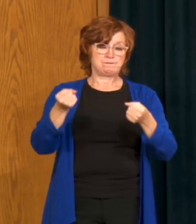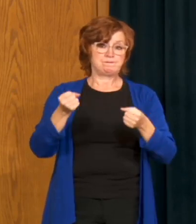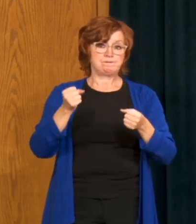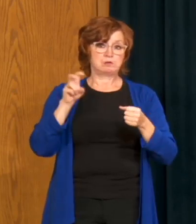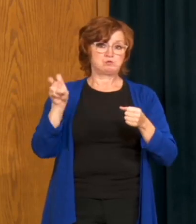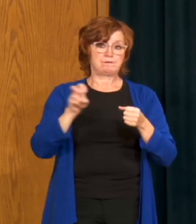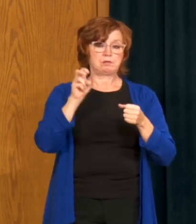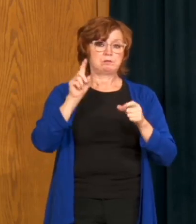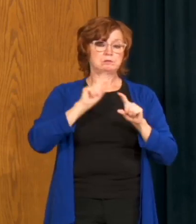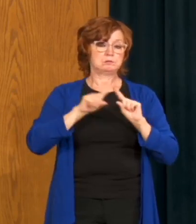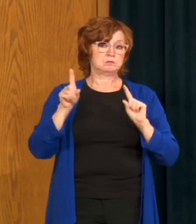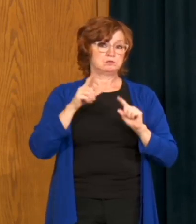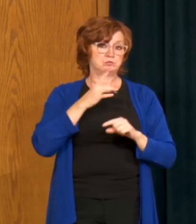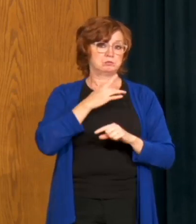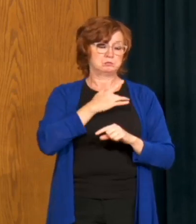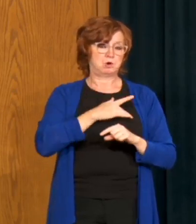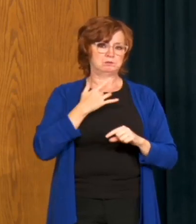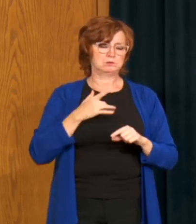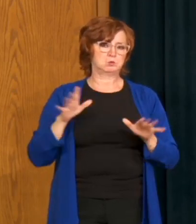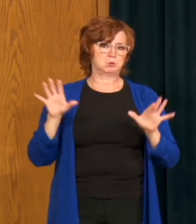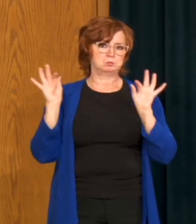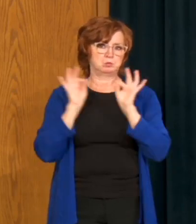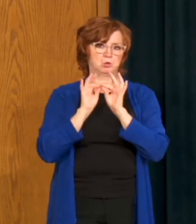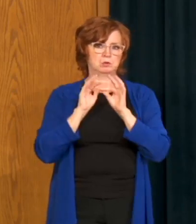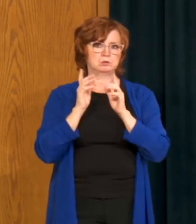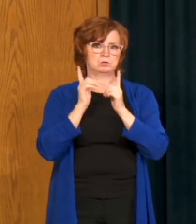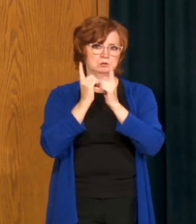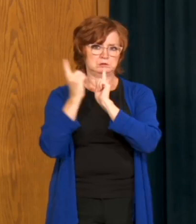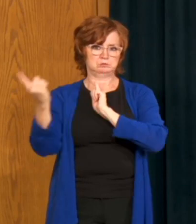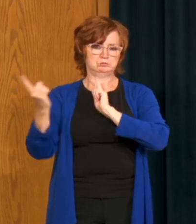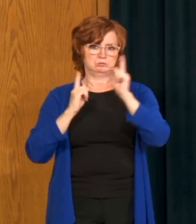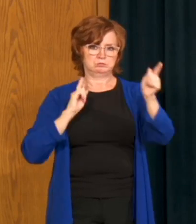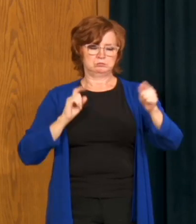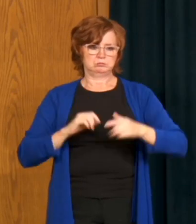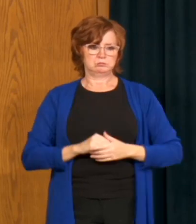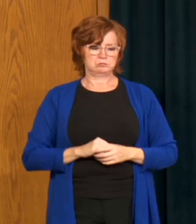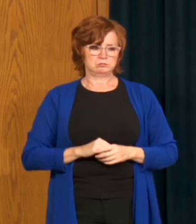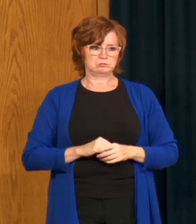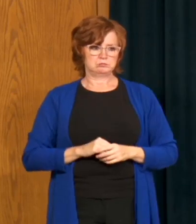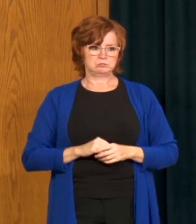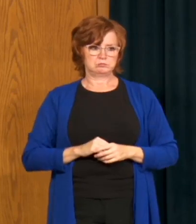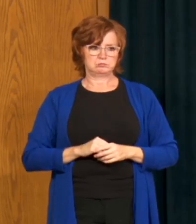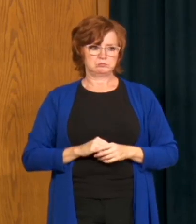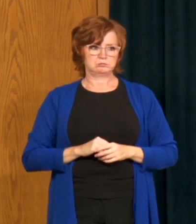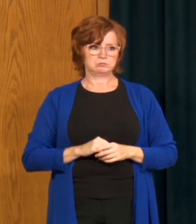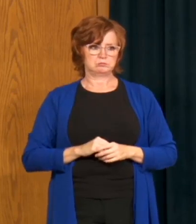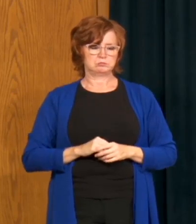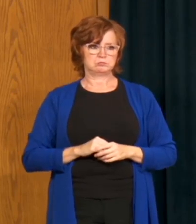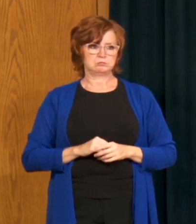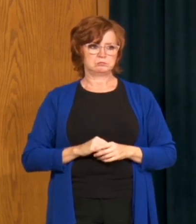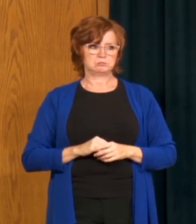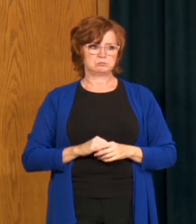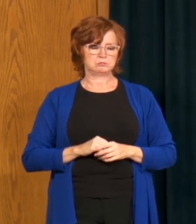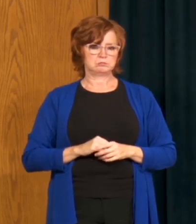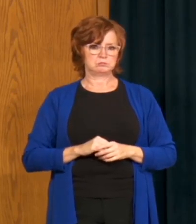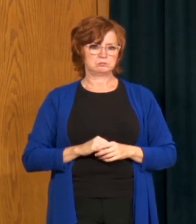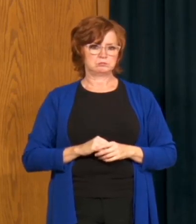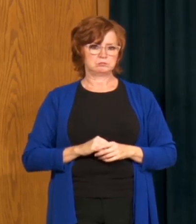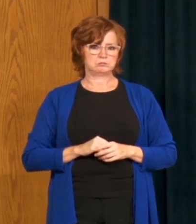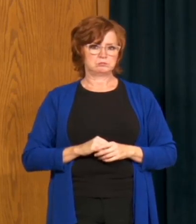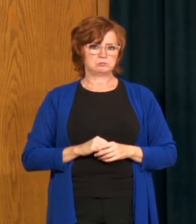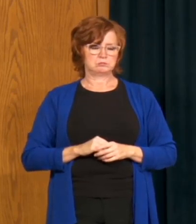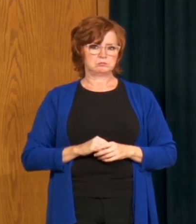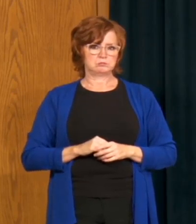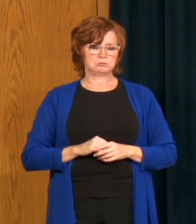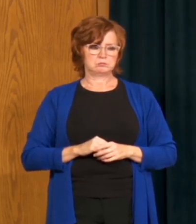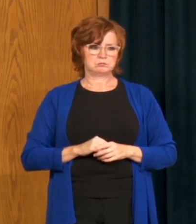of maintaining that physical distancing while traveling. But again, those are, continue to happen sporadically, haven't